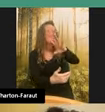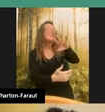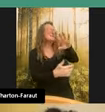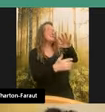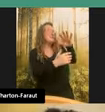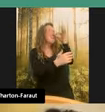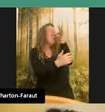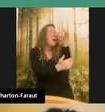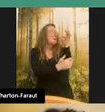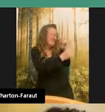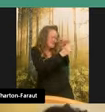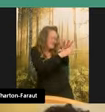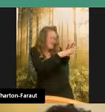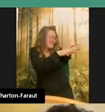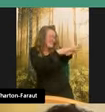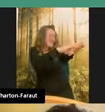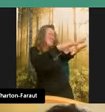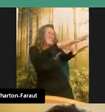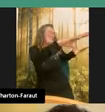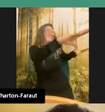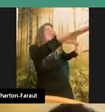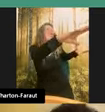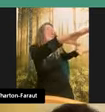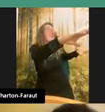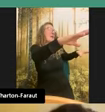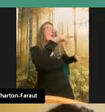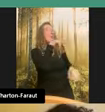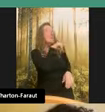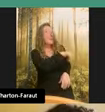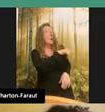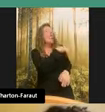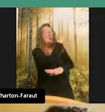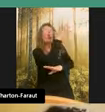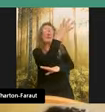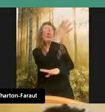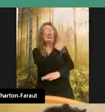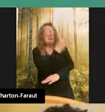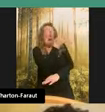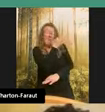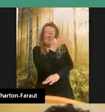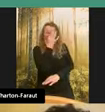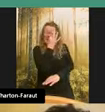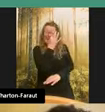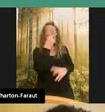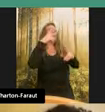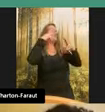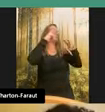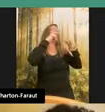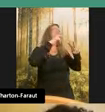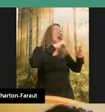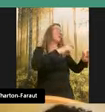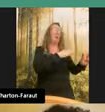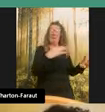those forests, only 1% of those trees and plants were examined by the colonizers for medicinal